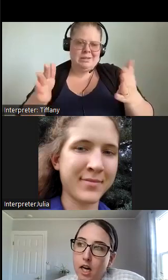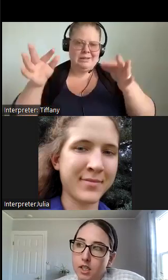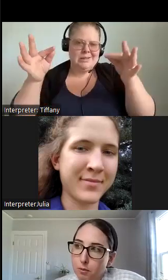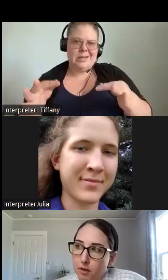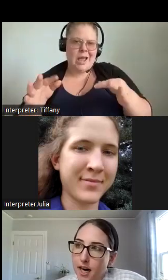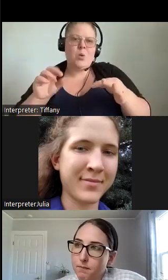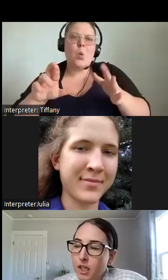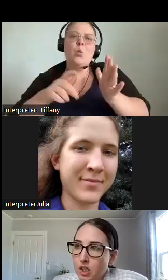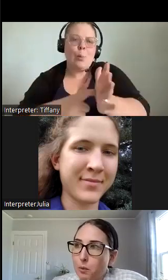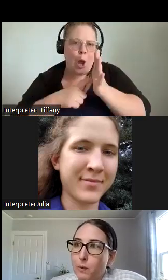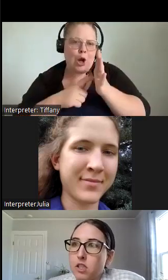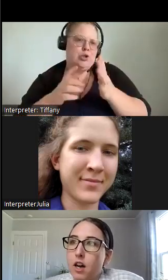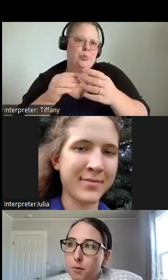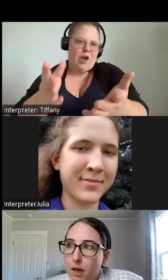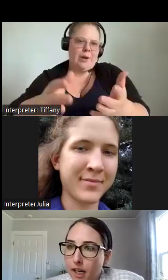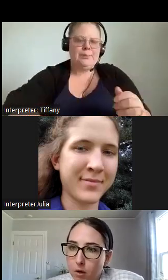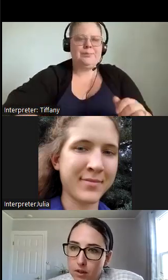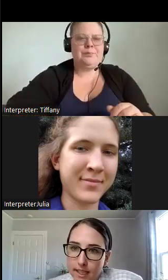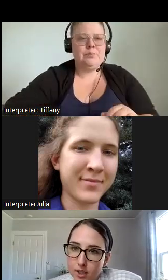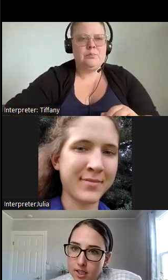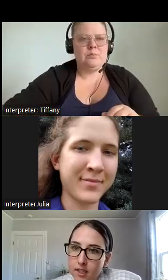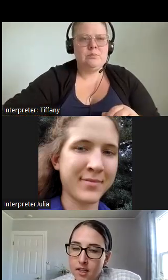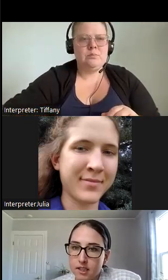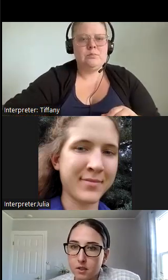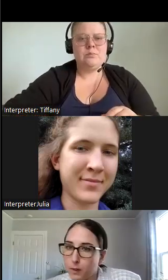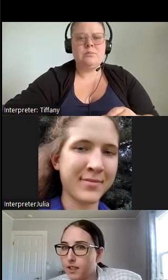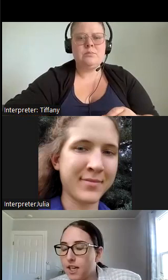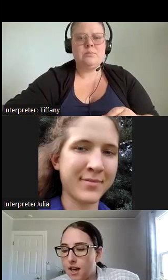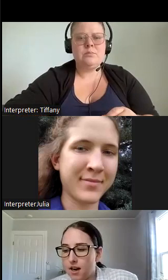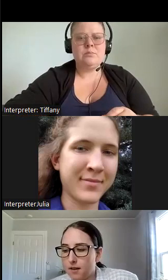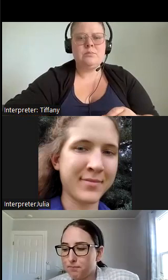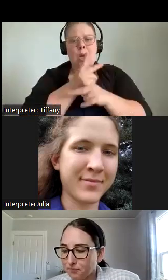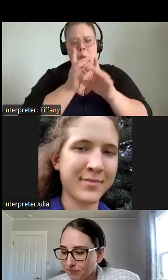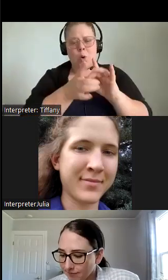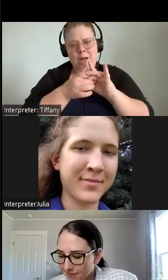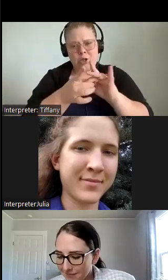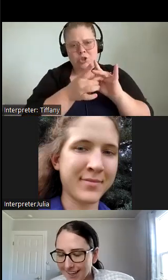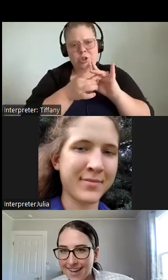or required to provide. So when we talk about care coordination, this is really